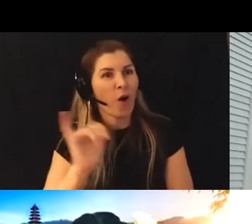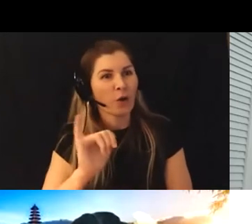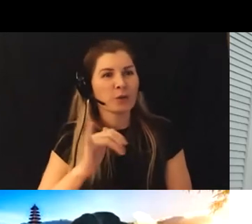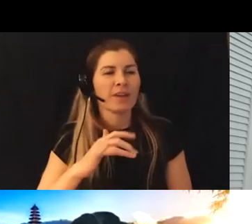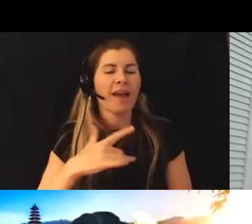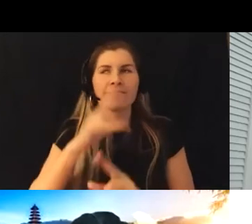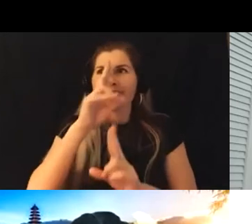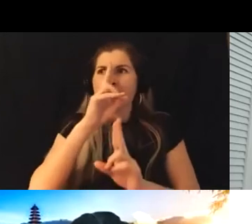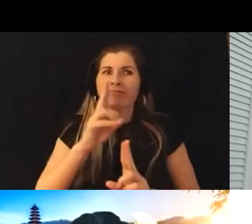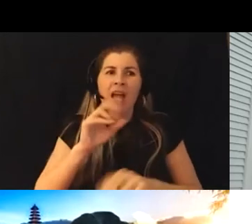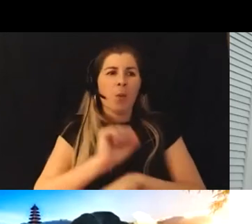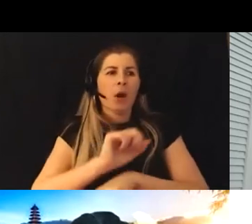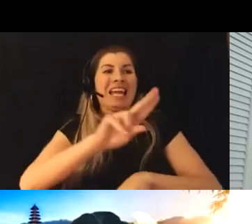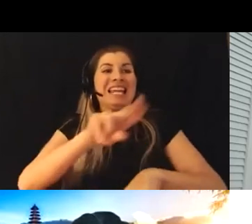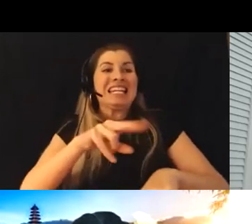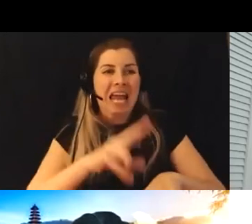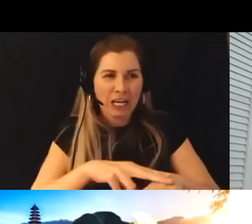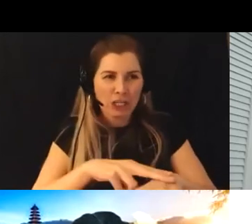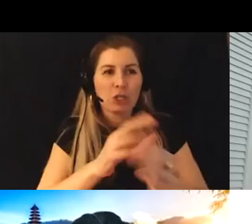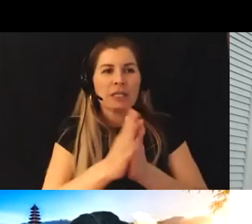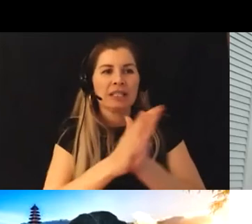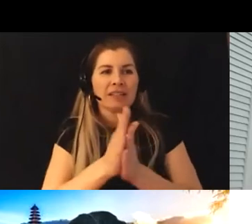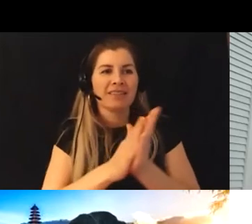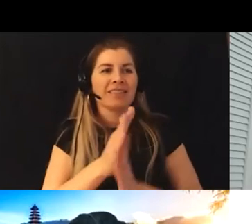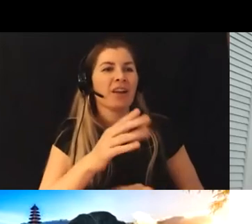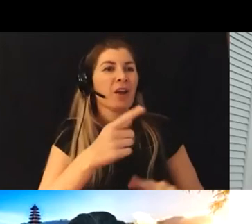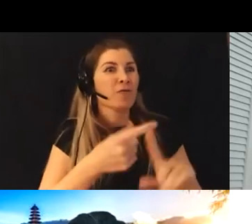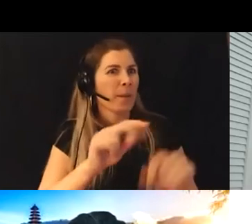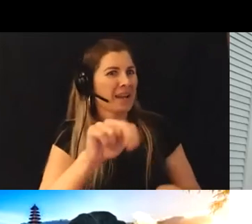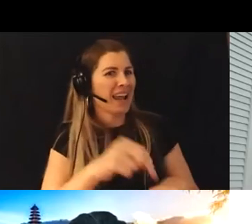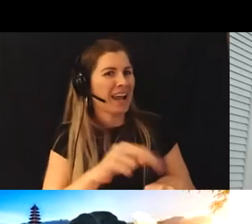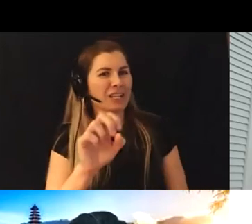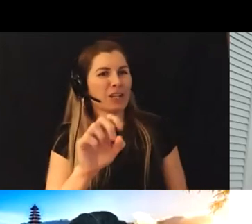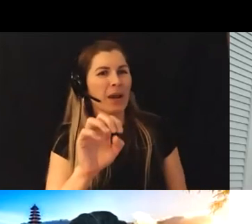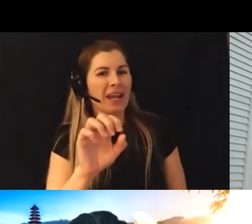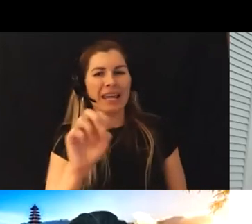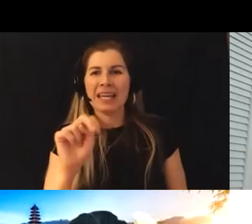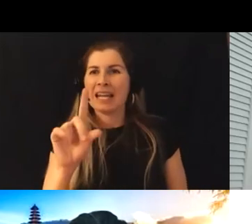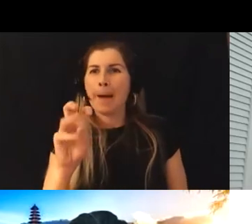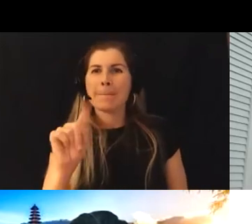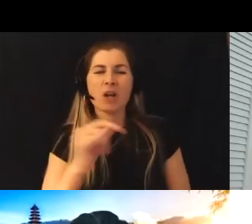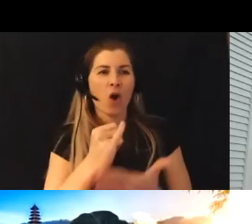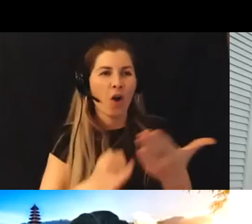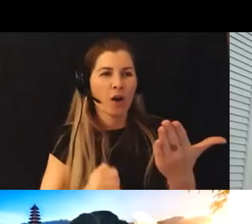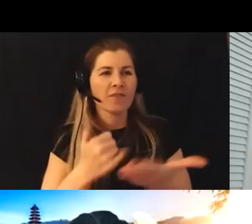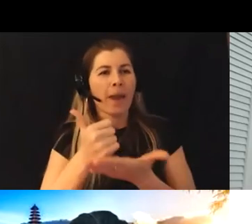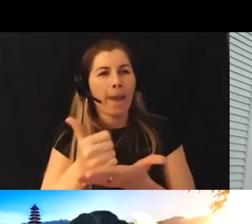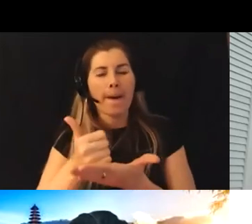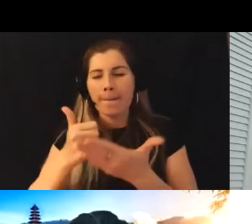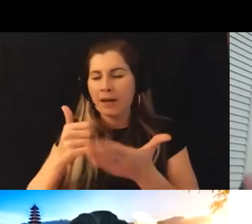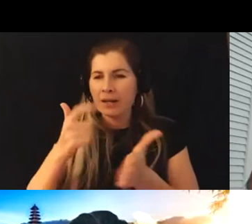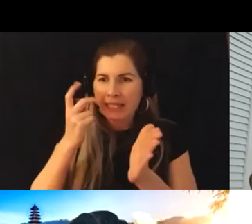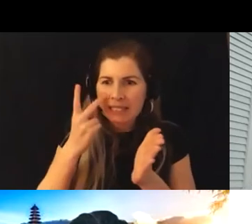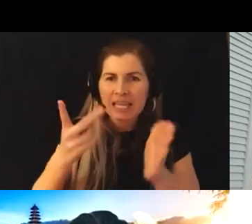a national initiative funded by the National Endowment for the Arts to measure the impact of youth arts programming in